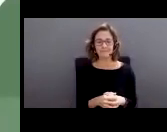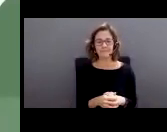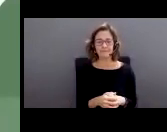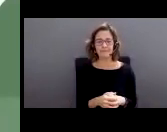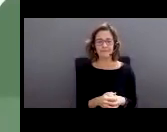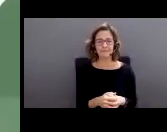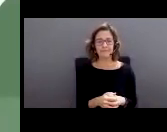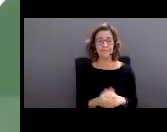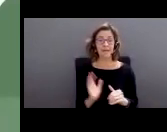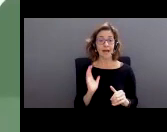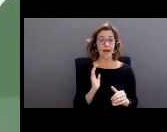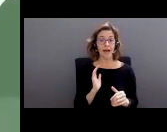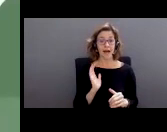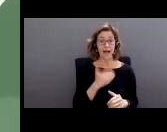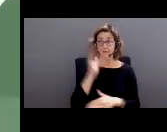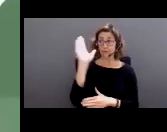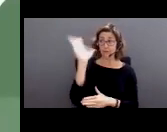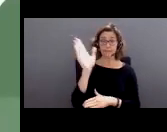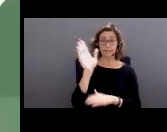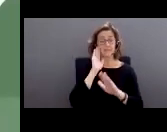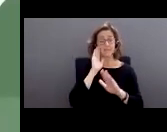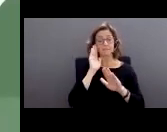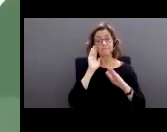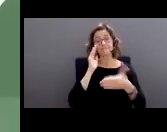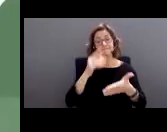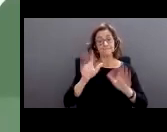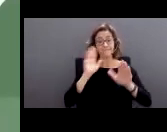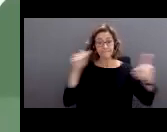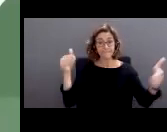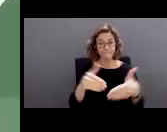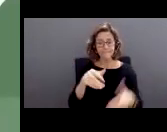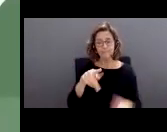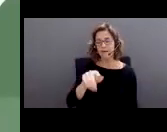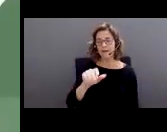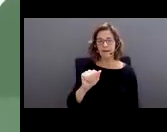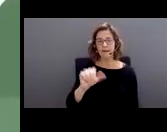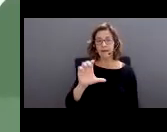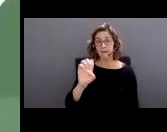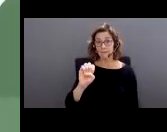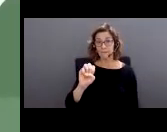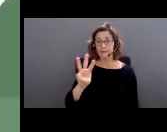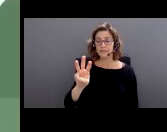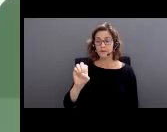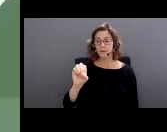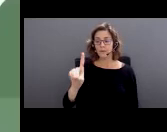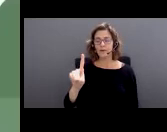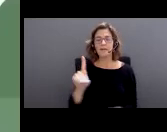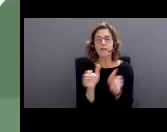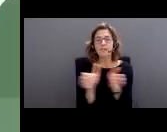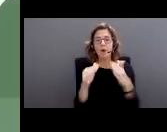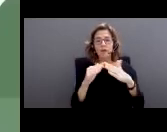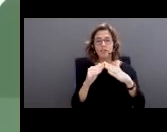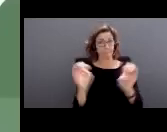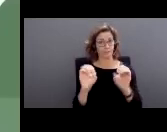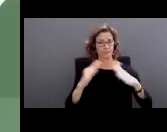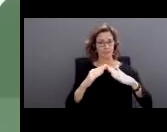Our presentation is going to be talking a lot about Pacewood, which is a small emergency shelter in downtown